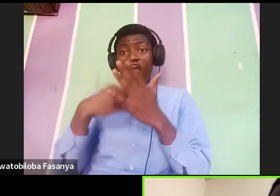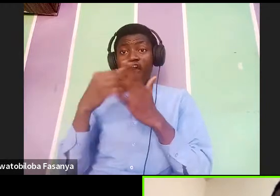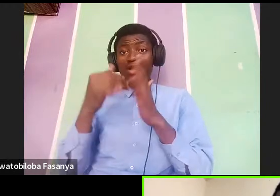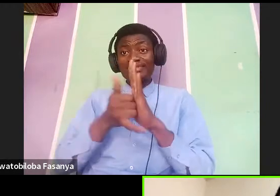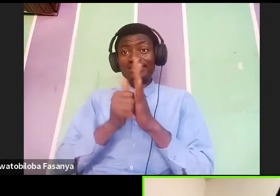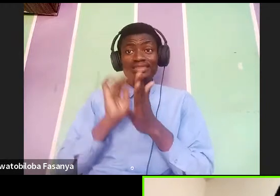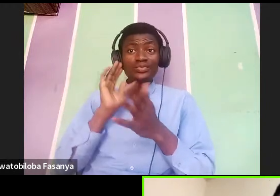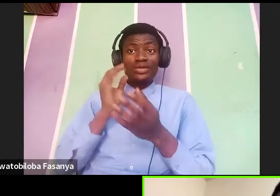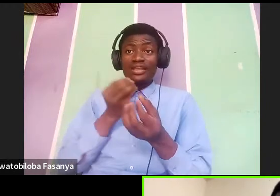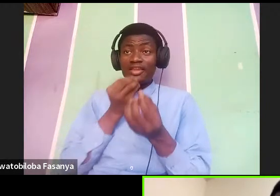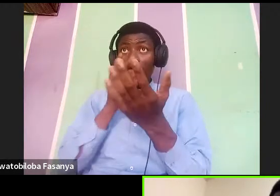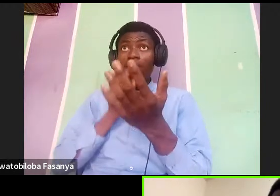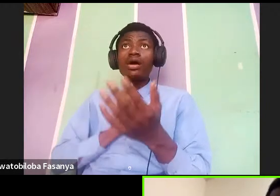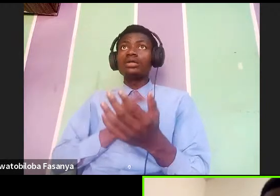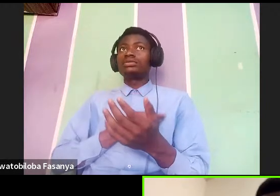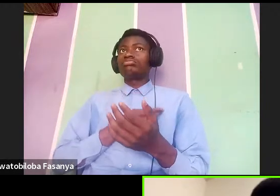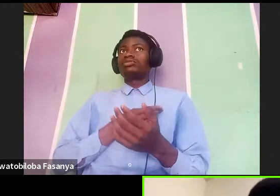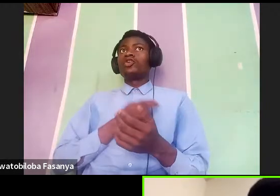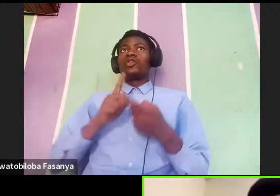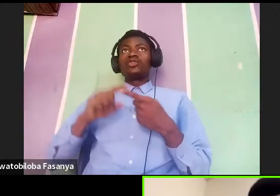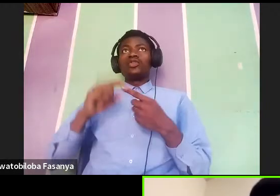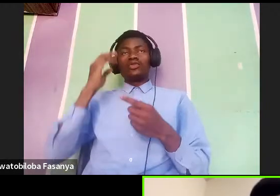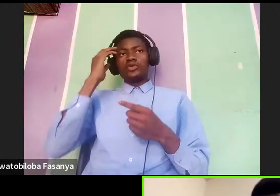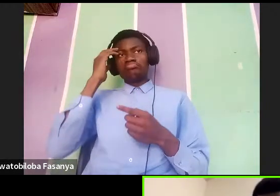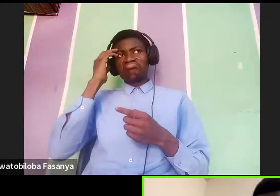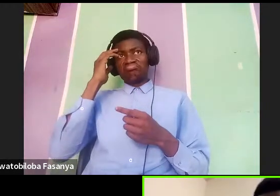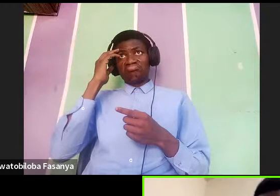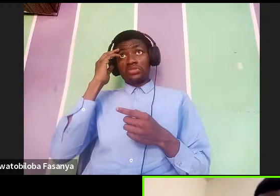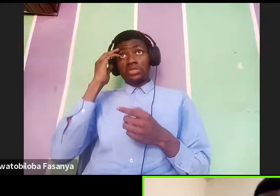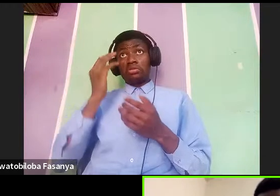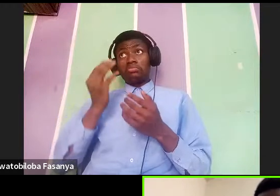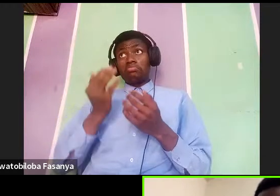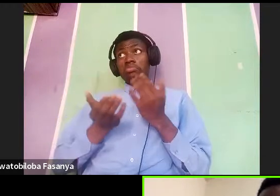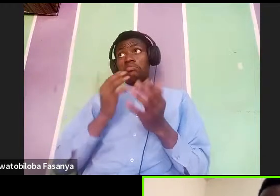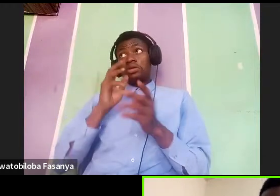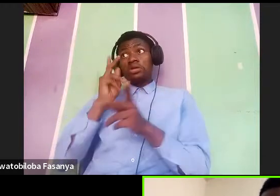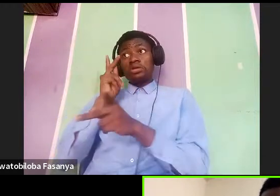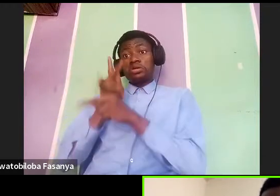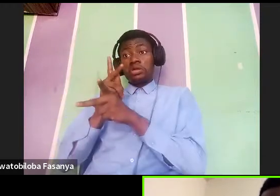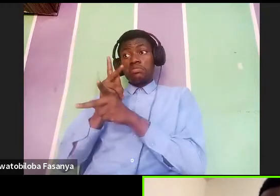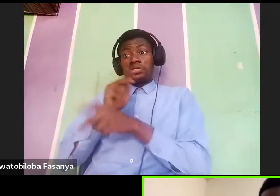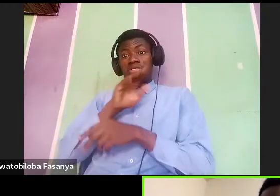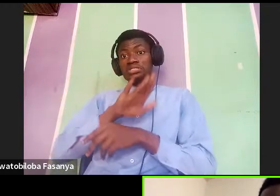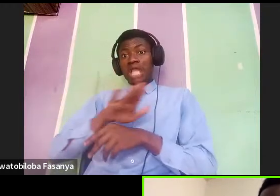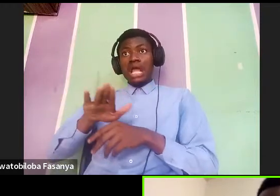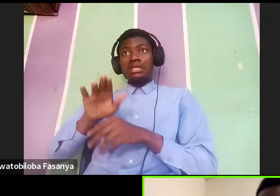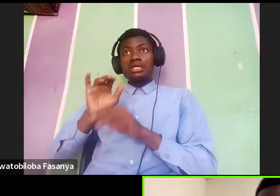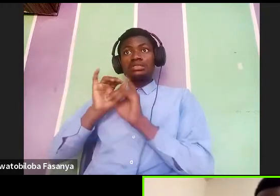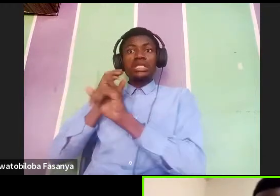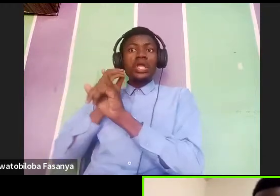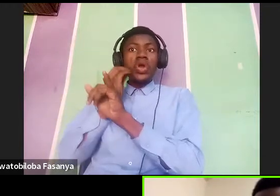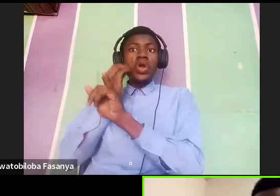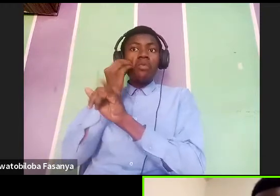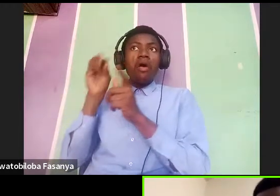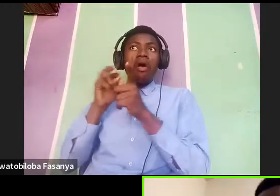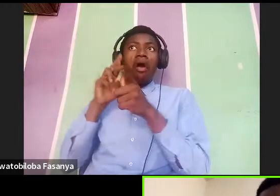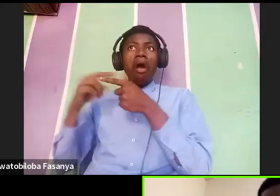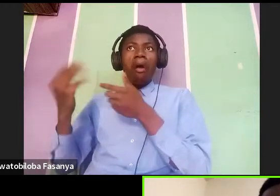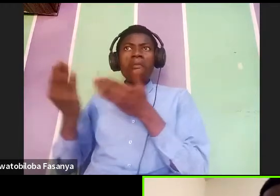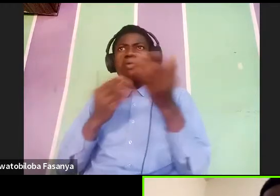do we need to keep this child or this individual in the hospital who has a burn? Do we need to treat? Do we need to support with